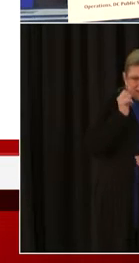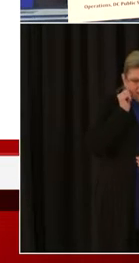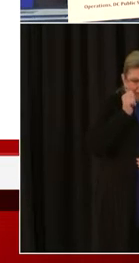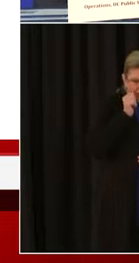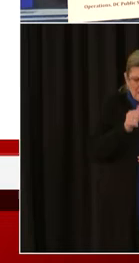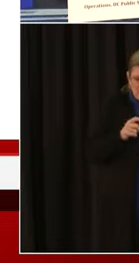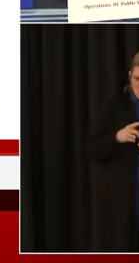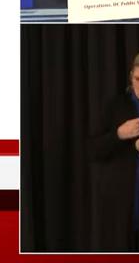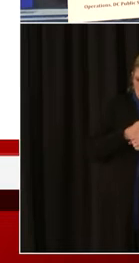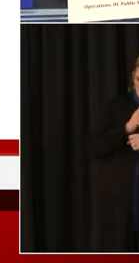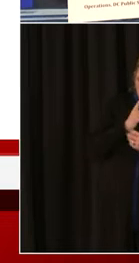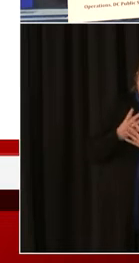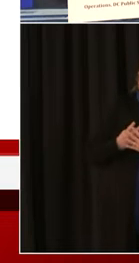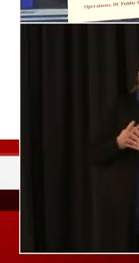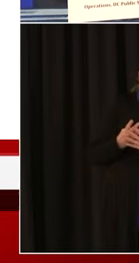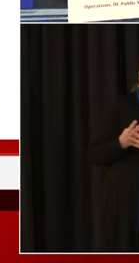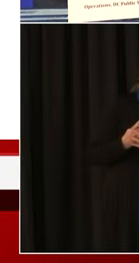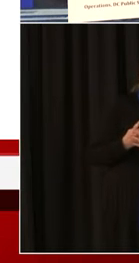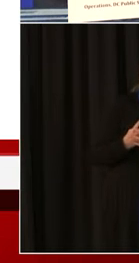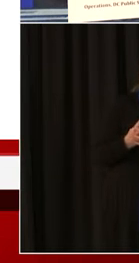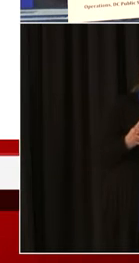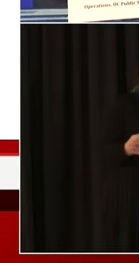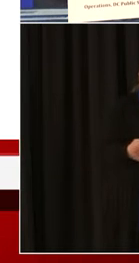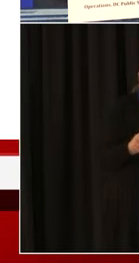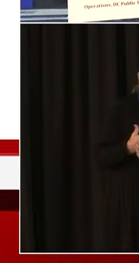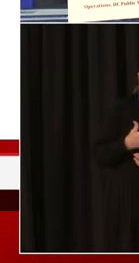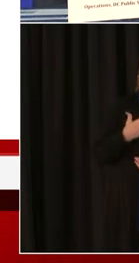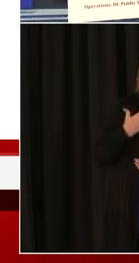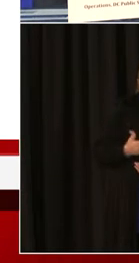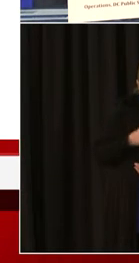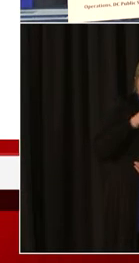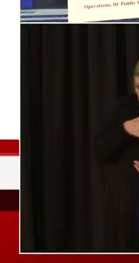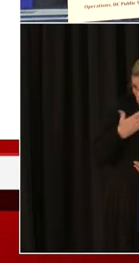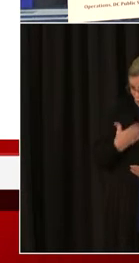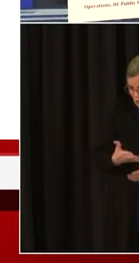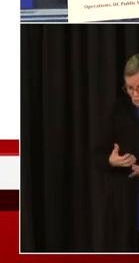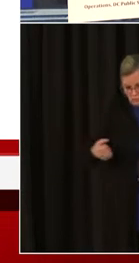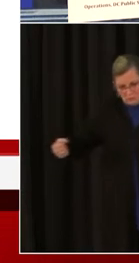sure that anyone that's entered our building is feeling well and ready to learn.